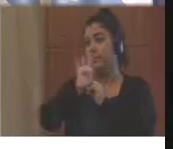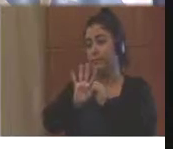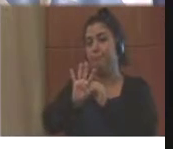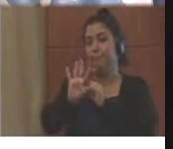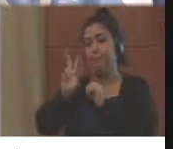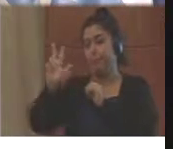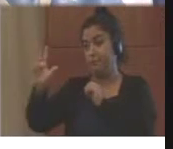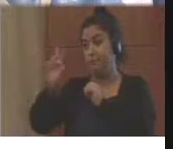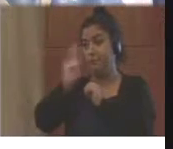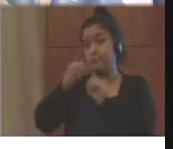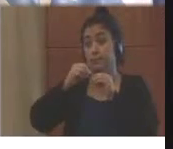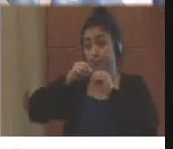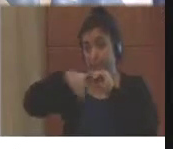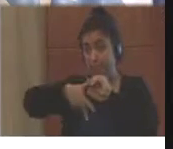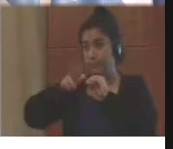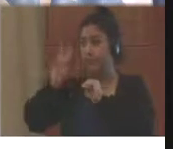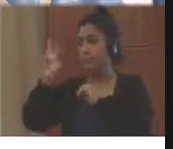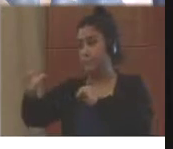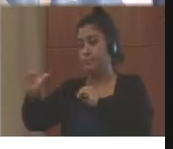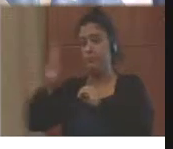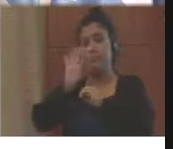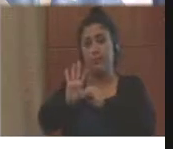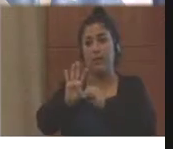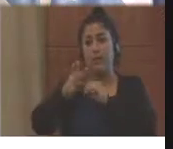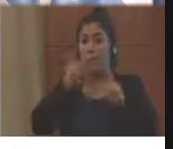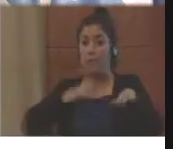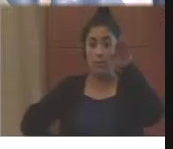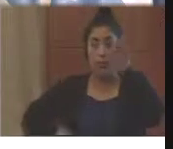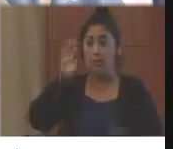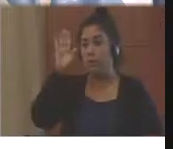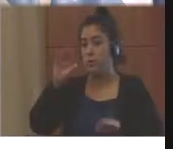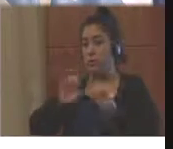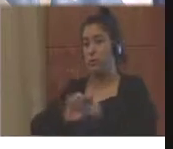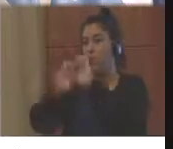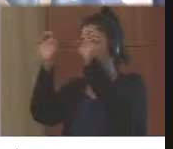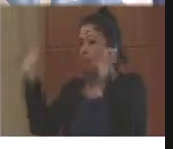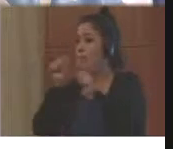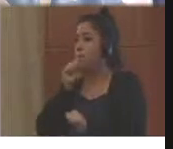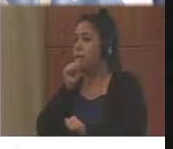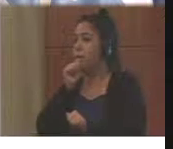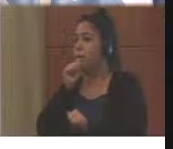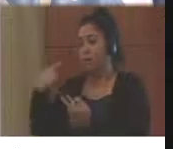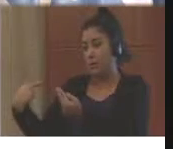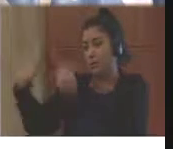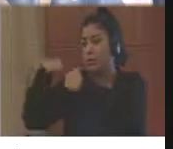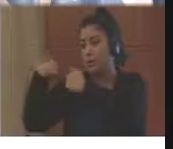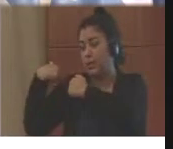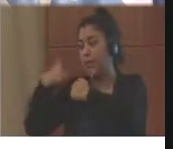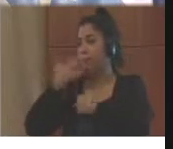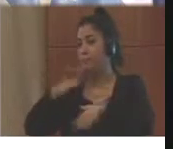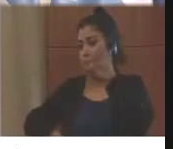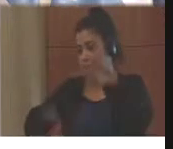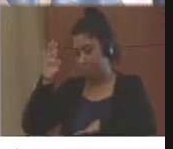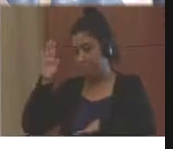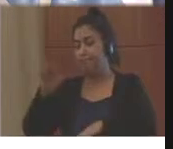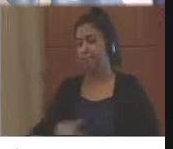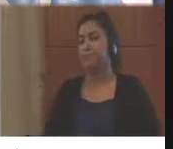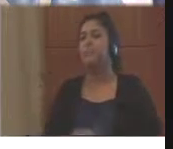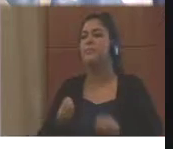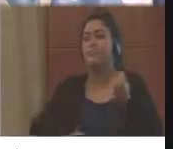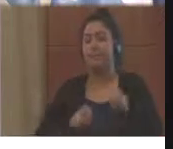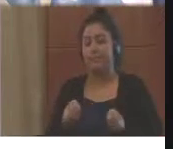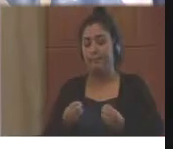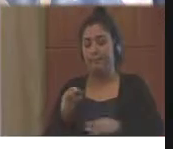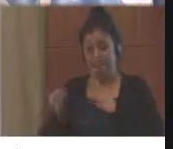34, which is the one that refers to commitment and responsibility of the private sector. We would add